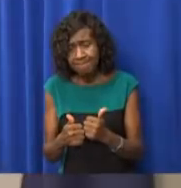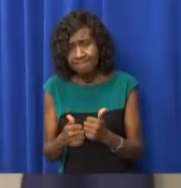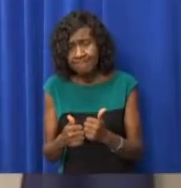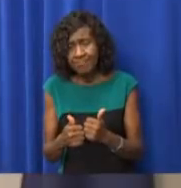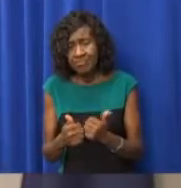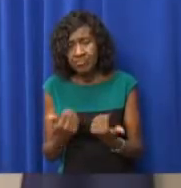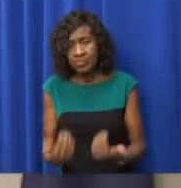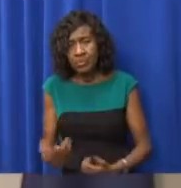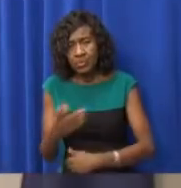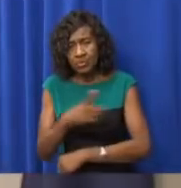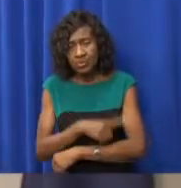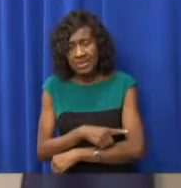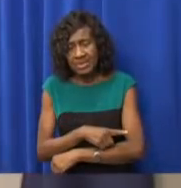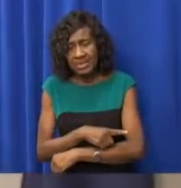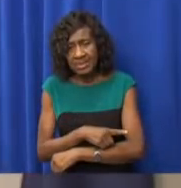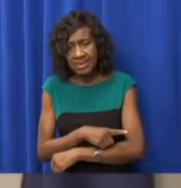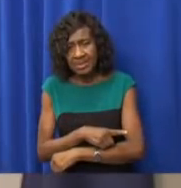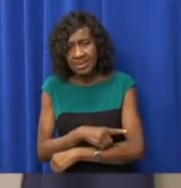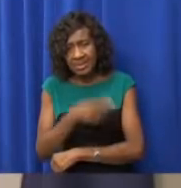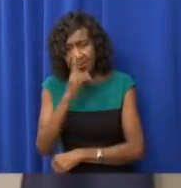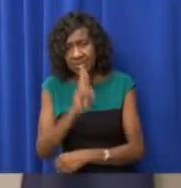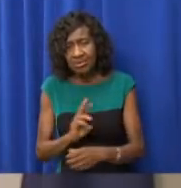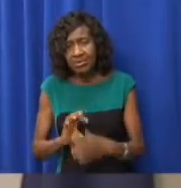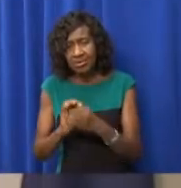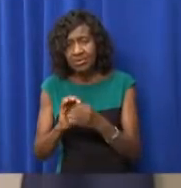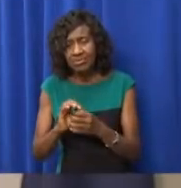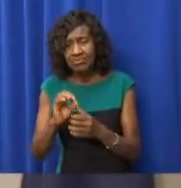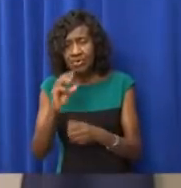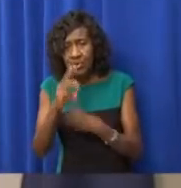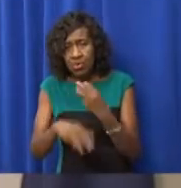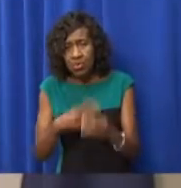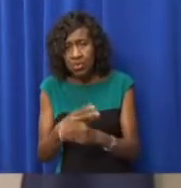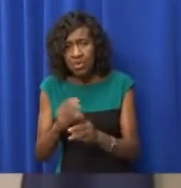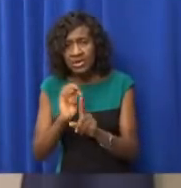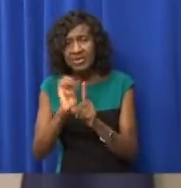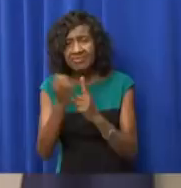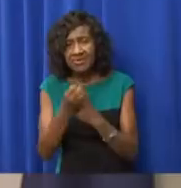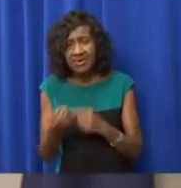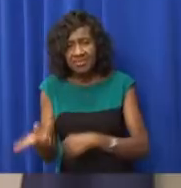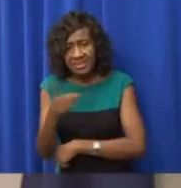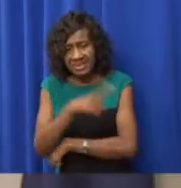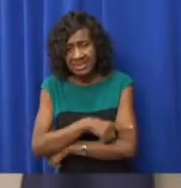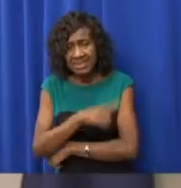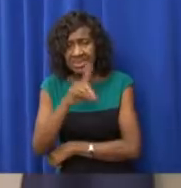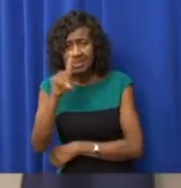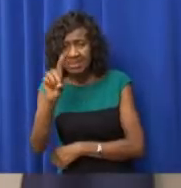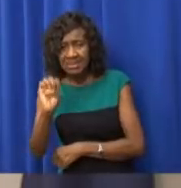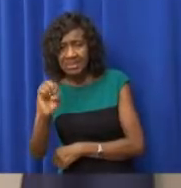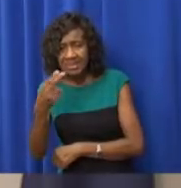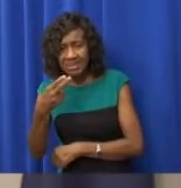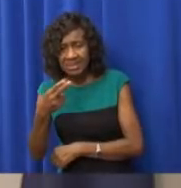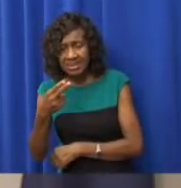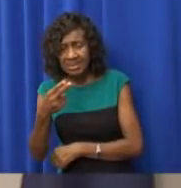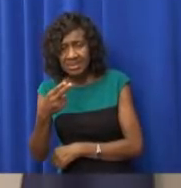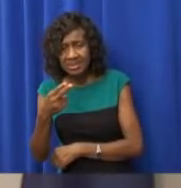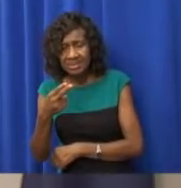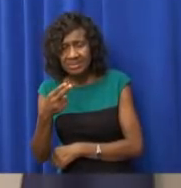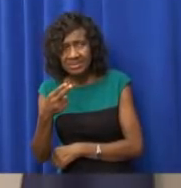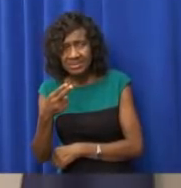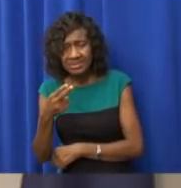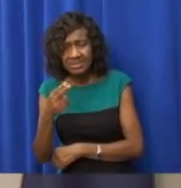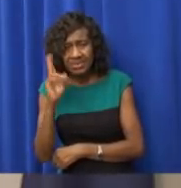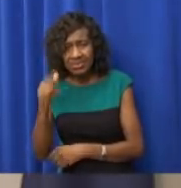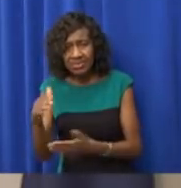of World Environmental Day, DH has conducted a waste collection operation in the Whispering Waters